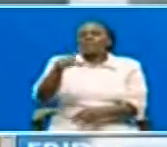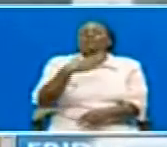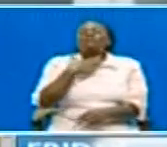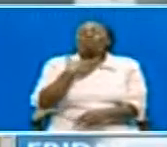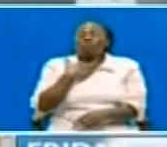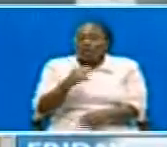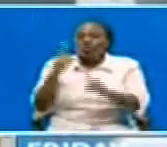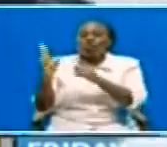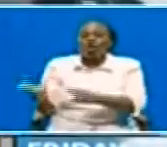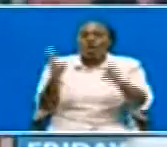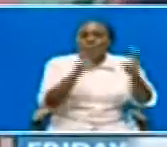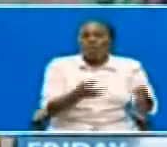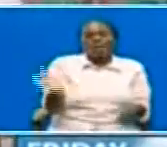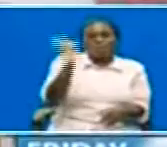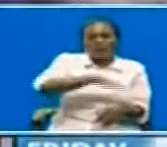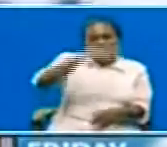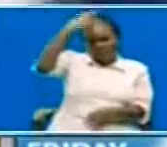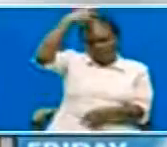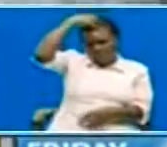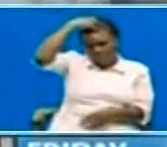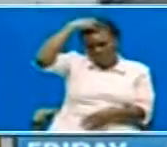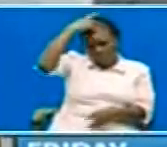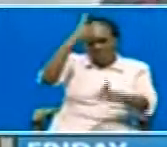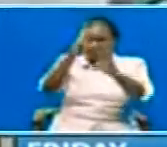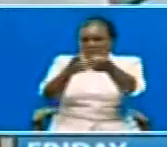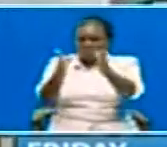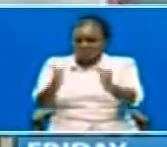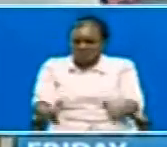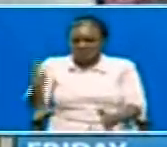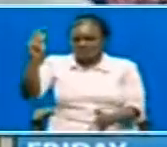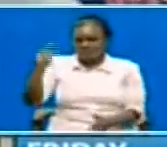normalcy to return to Lamu. Francis Ontomwa, KTN, Lamu.